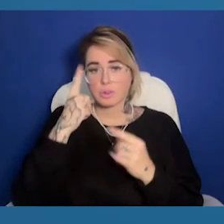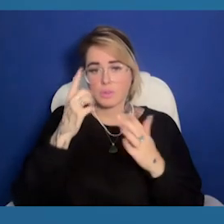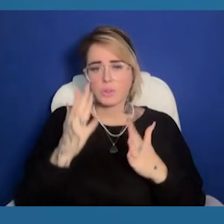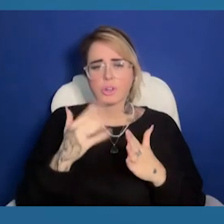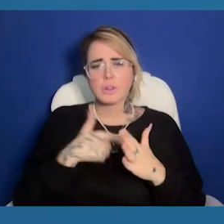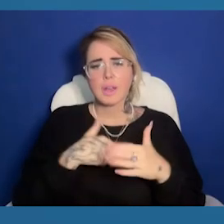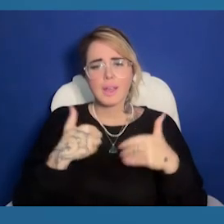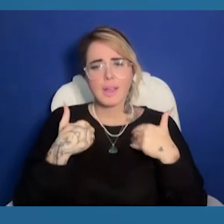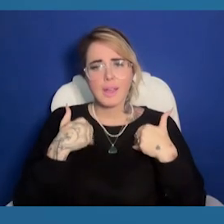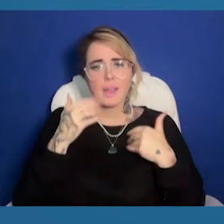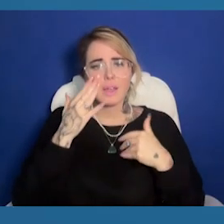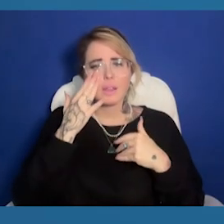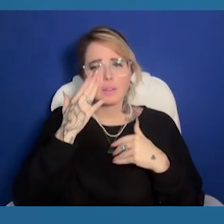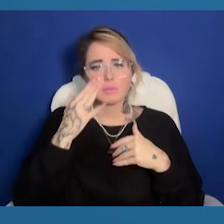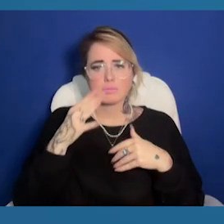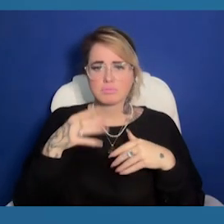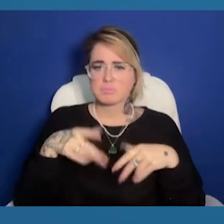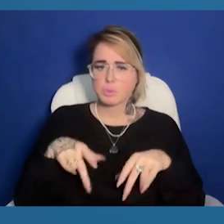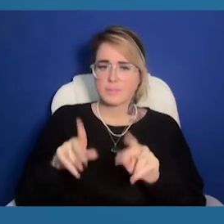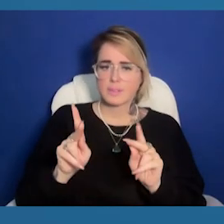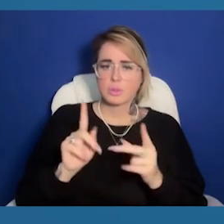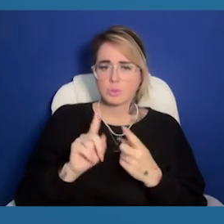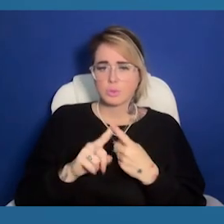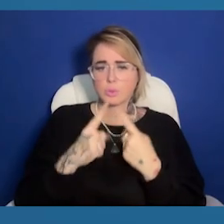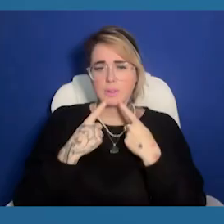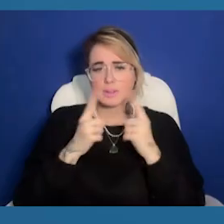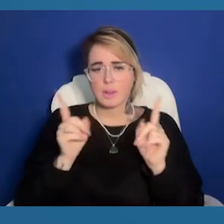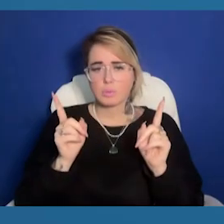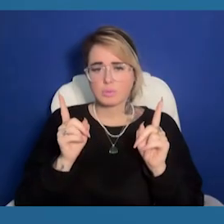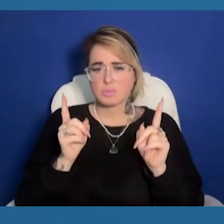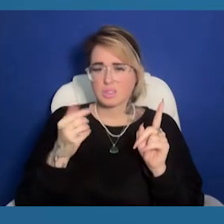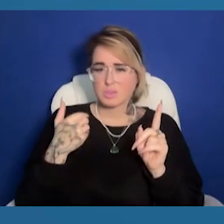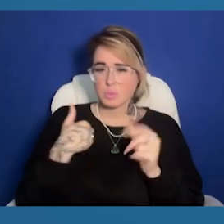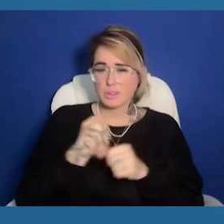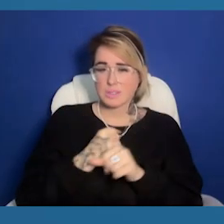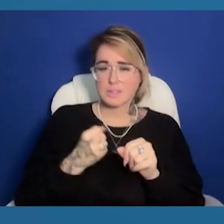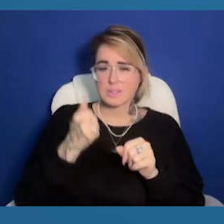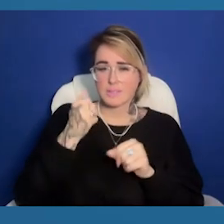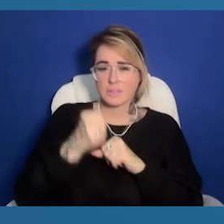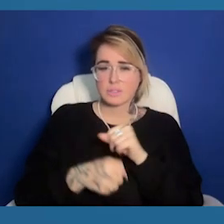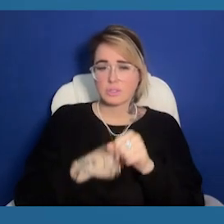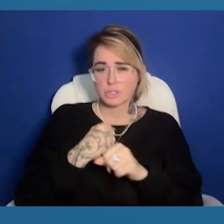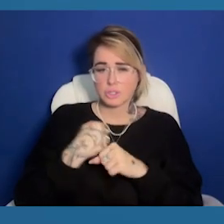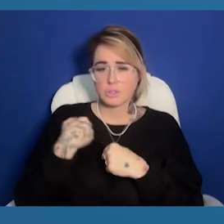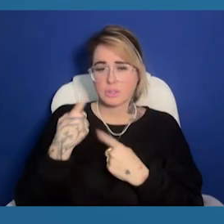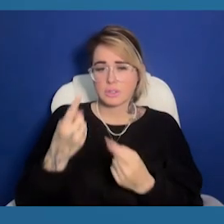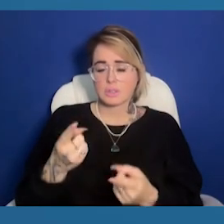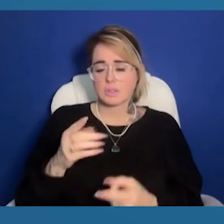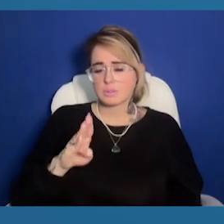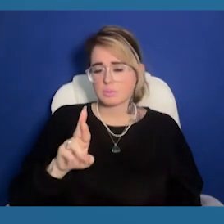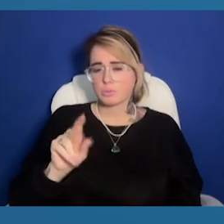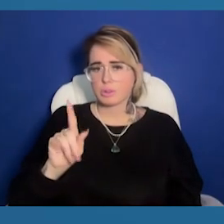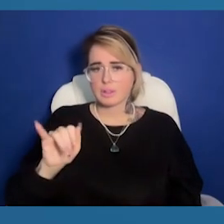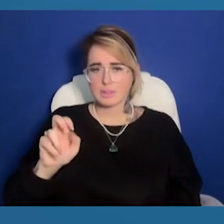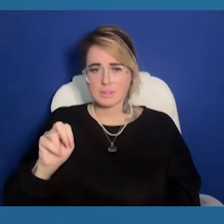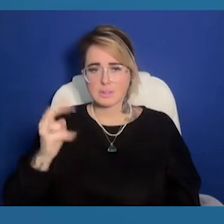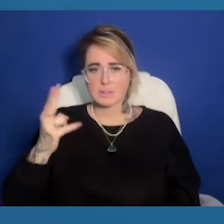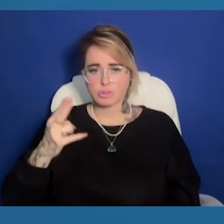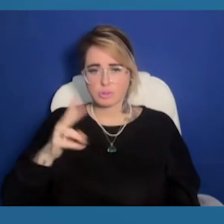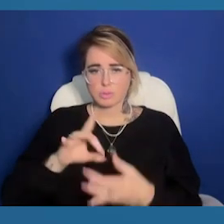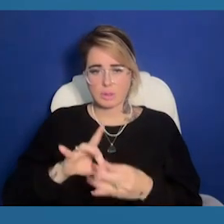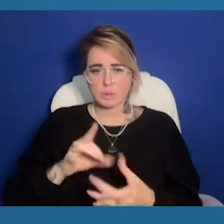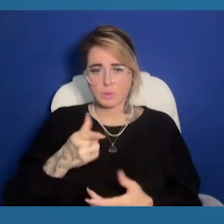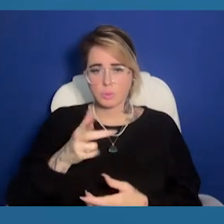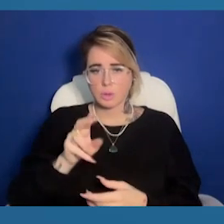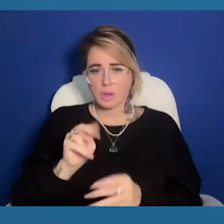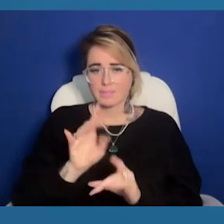the privilege of announcing that it was the safest year in Brooklyn's history in terms of gun violence. Gun